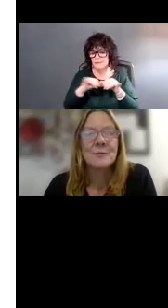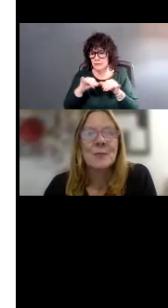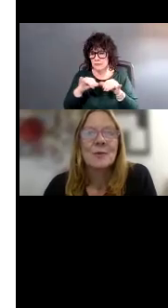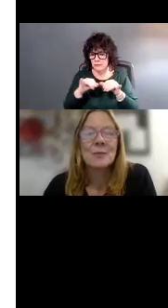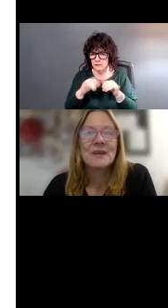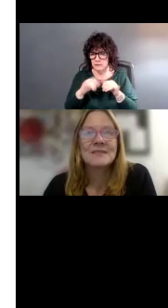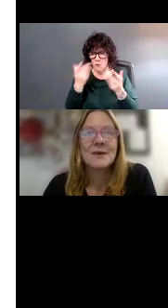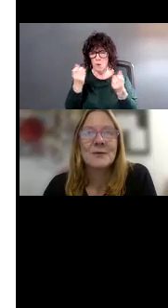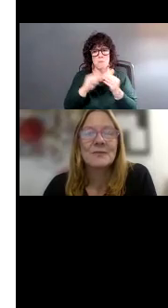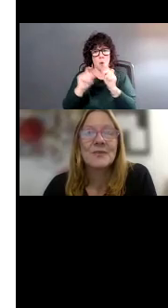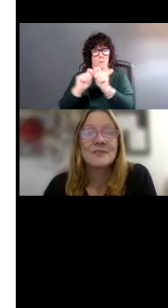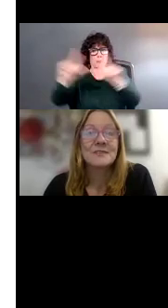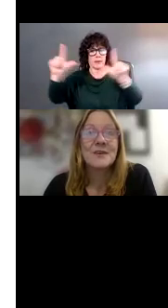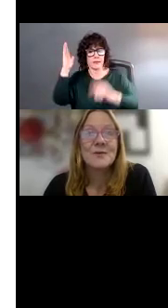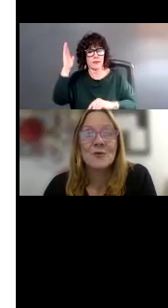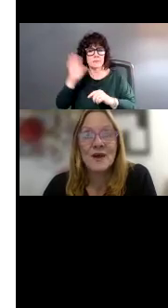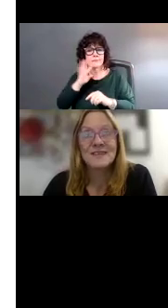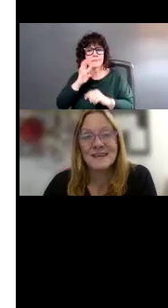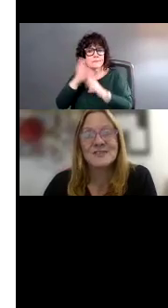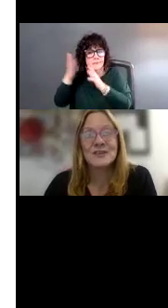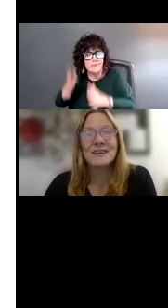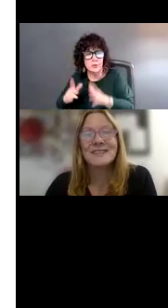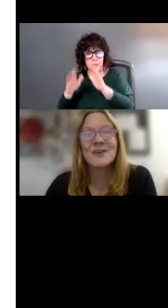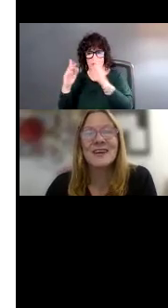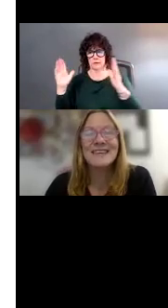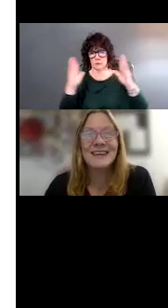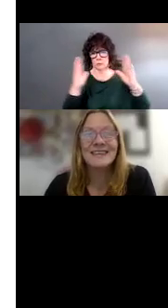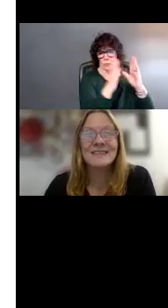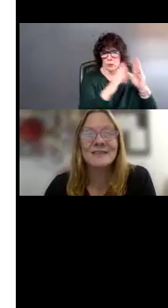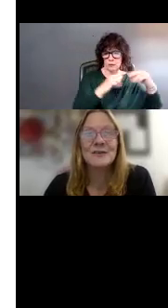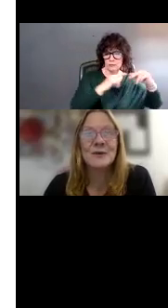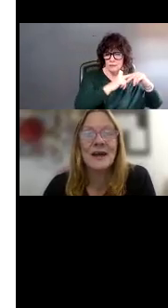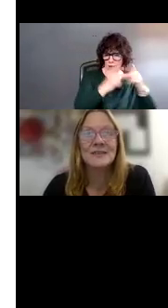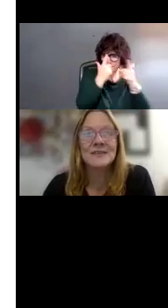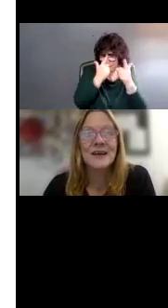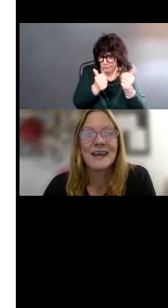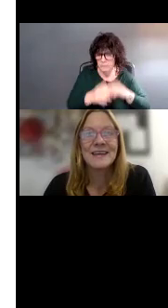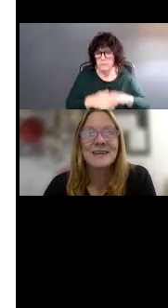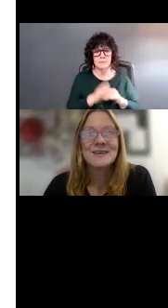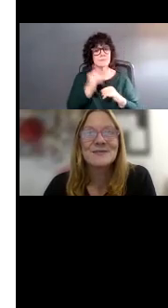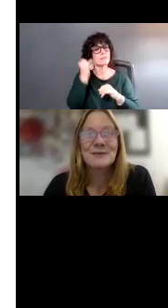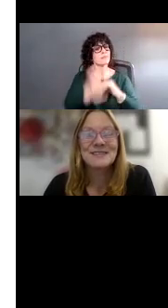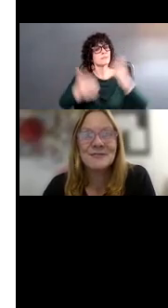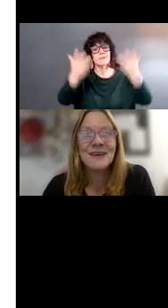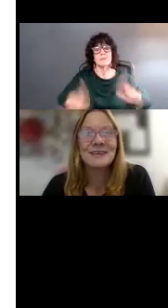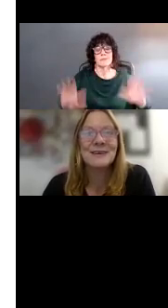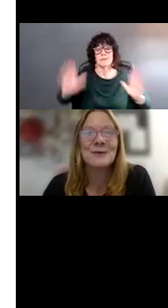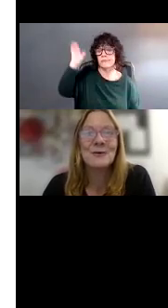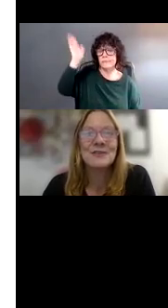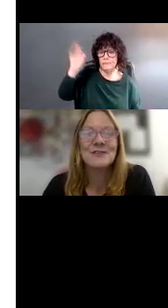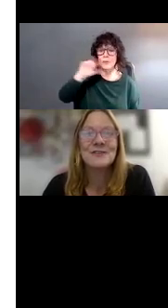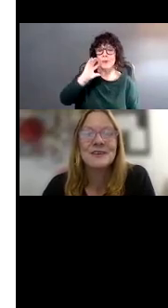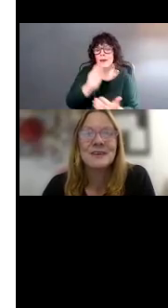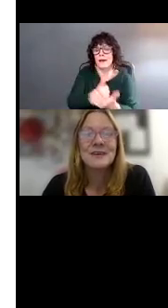questions. But please note, this is a Know Your Rights session. It's not intended to answer any specific